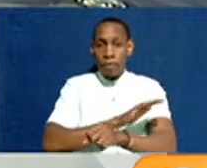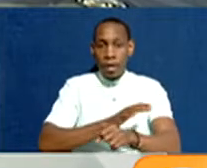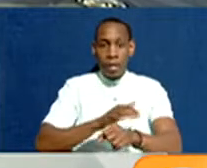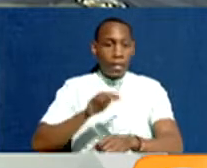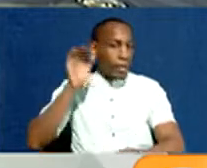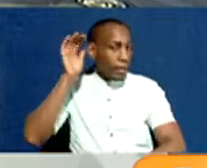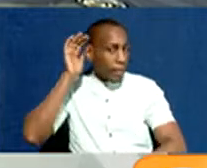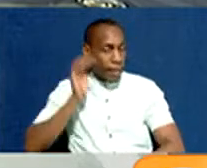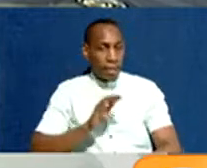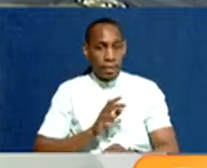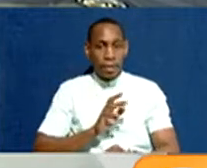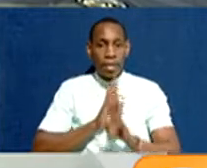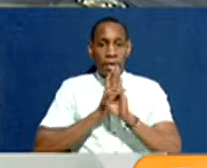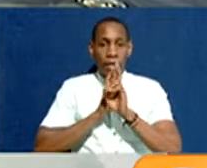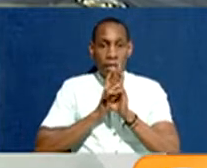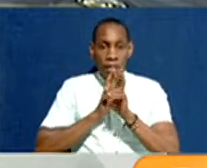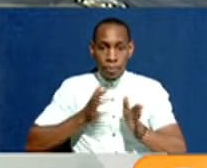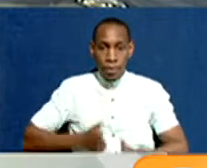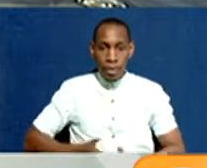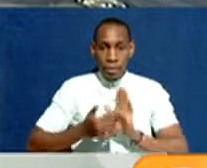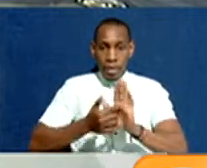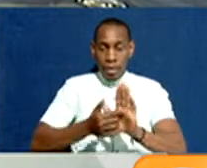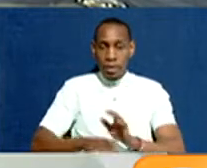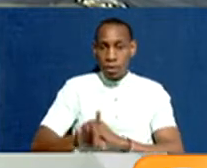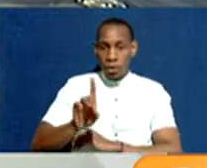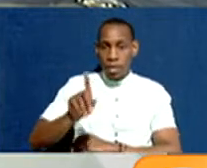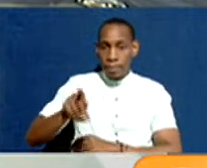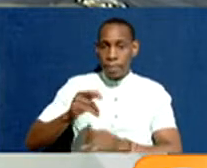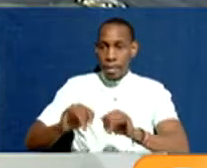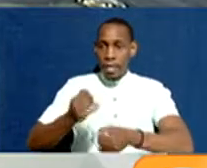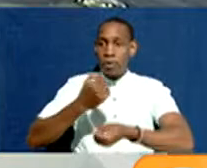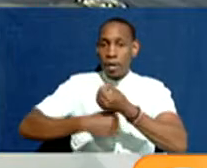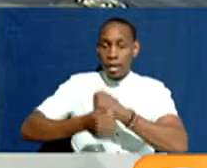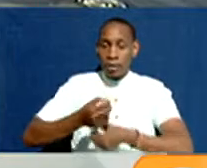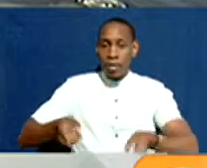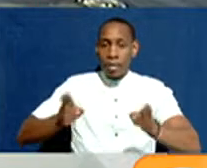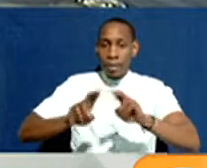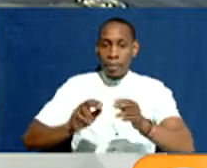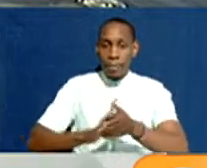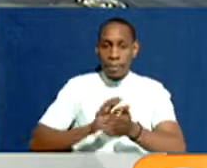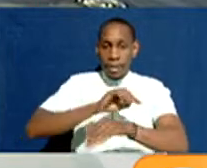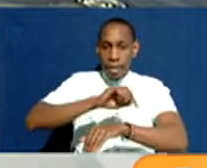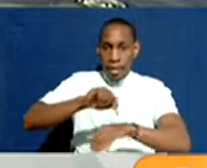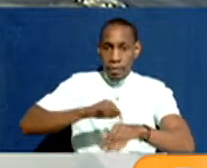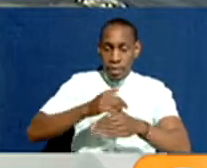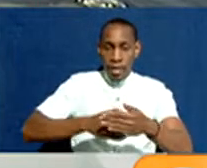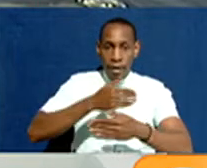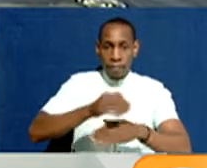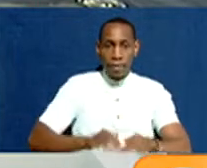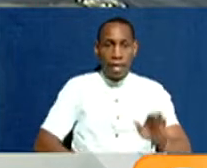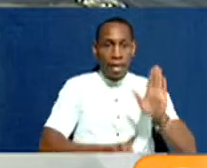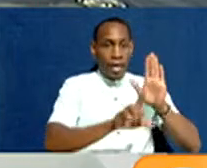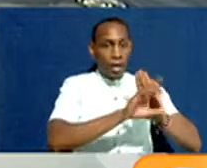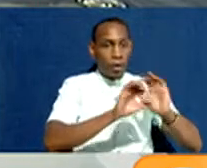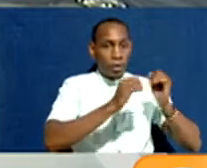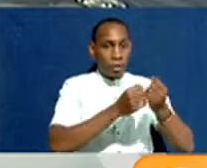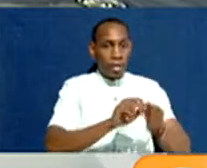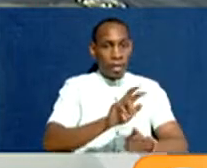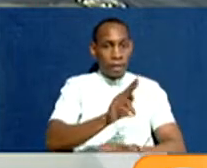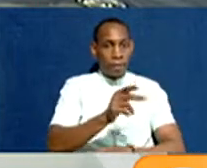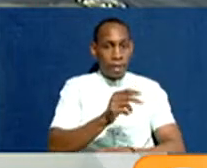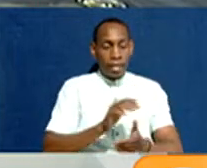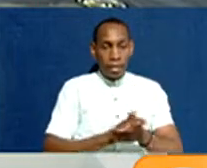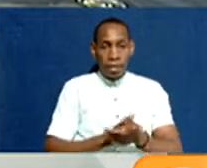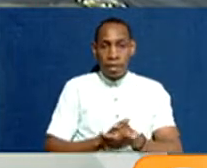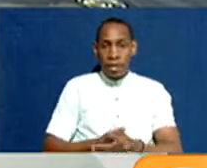hearing. Seth Olale reports that the DPP's latest move happened hours after the Law Society of Kenya